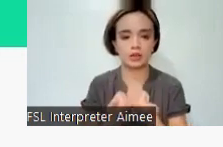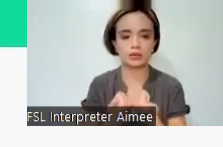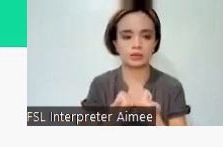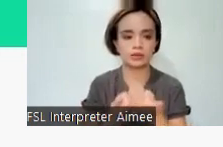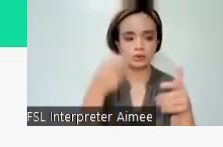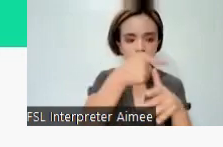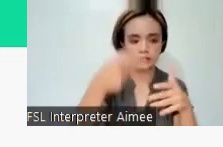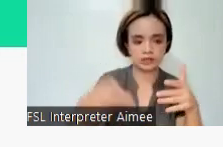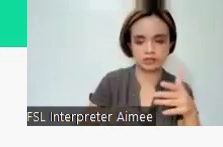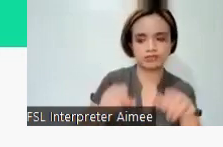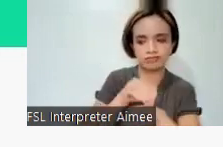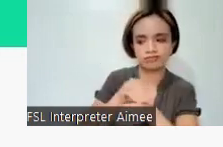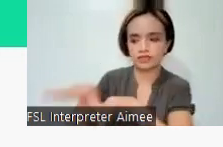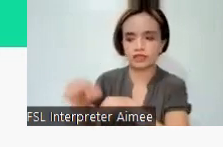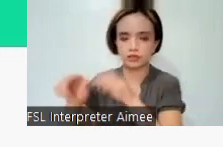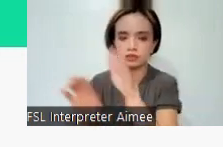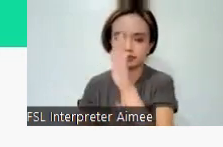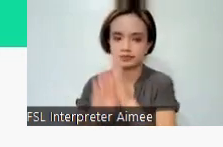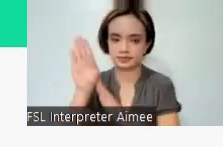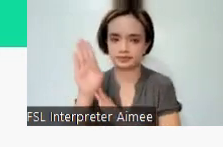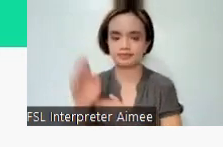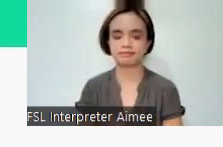factors impact the trajectory of this development.